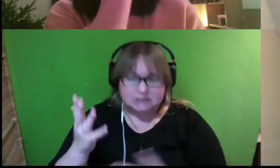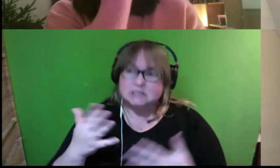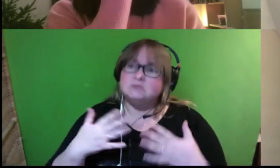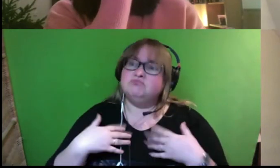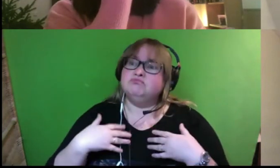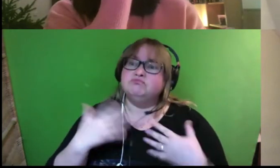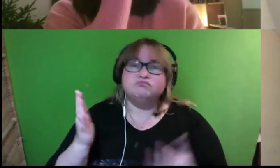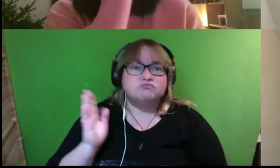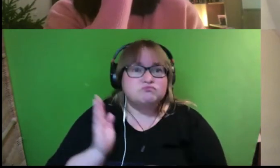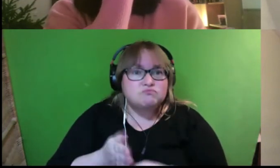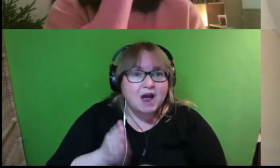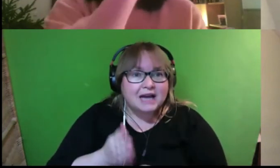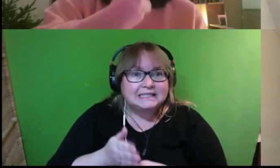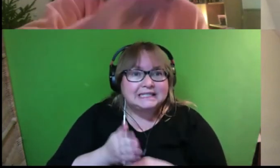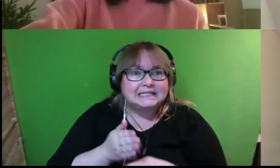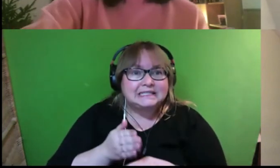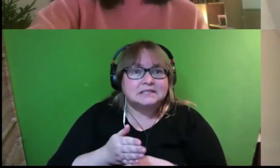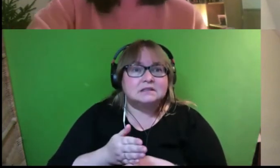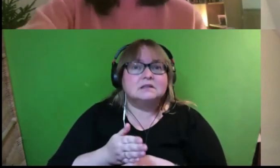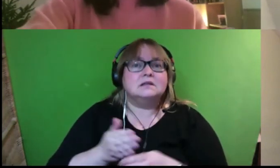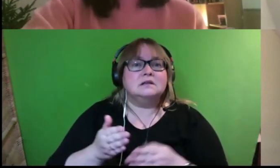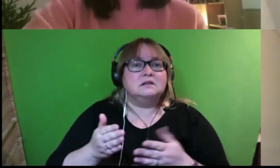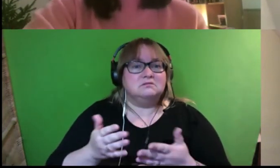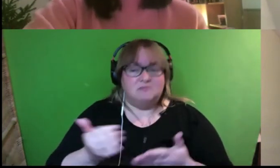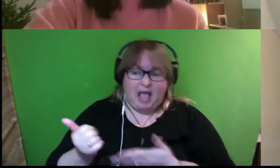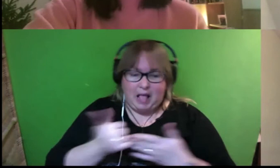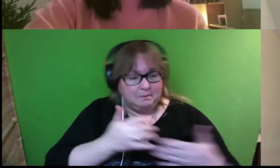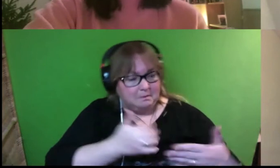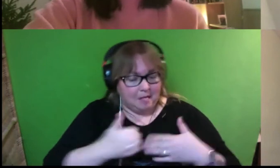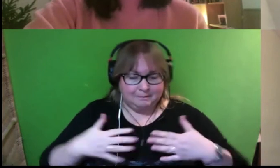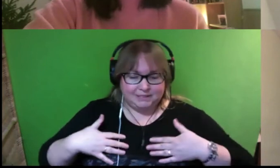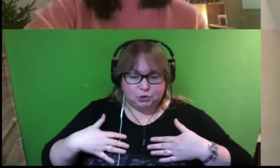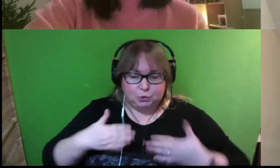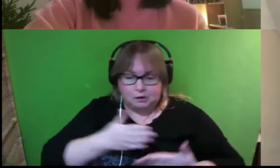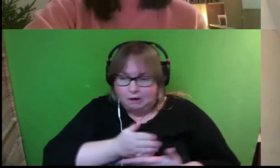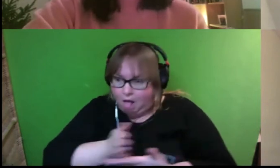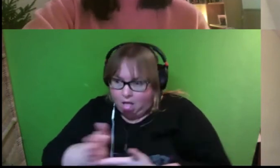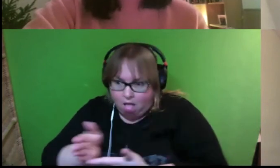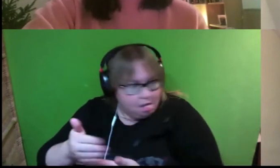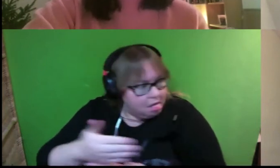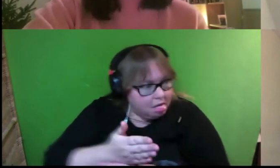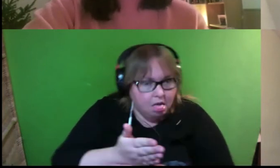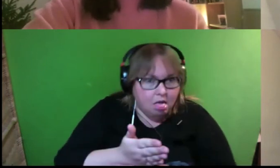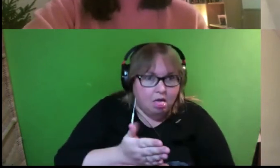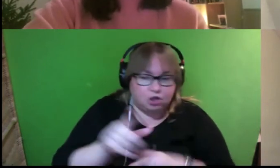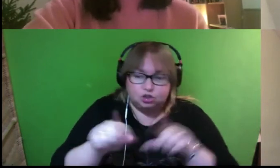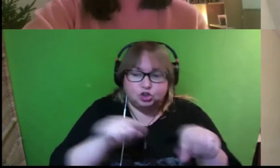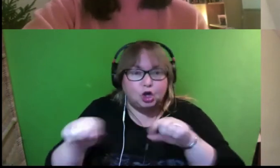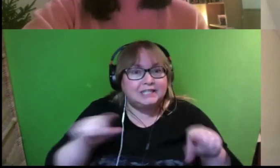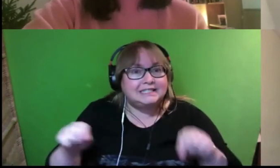as a way of navigating this world that often leads us to be quite